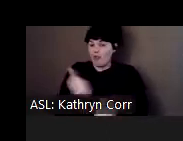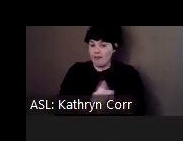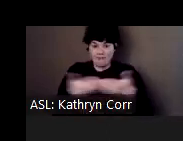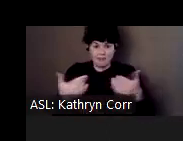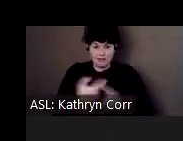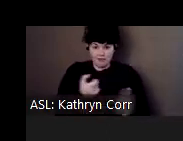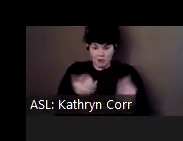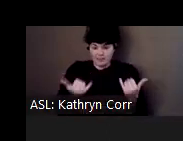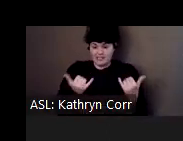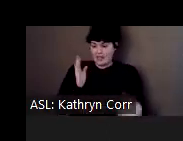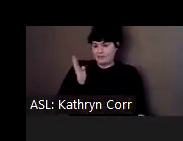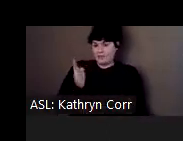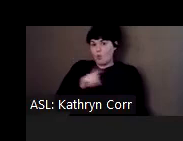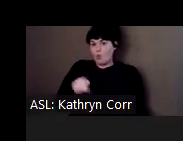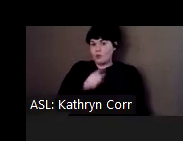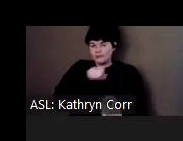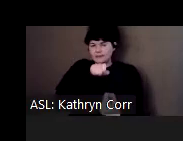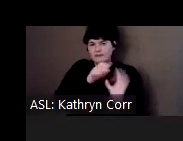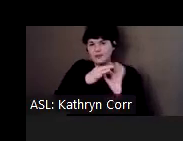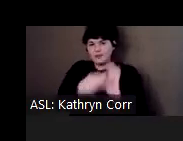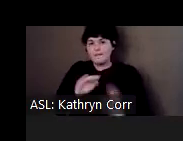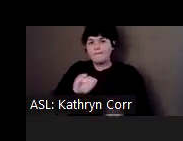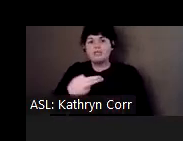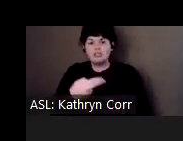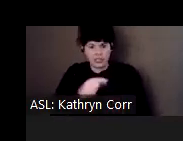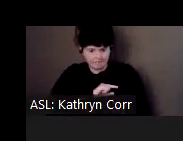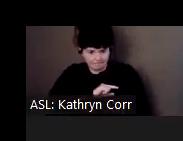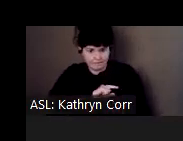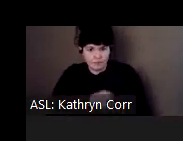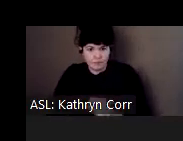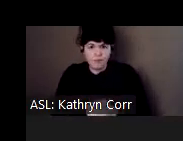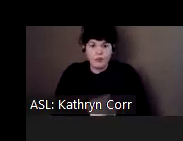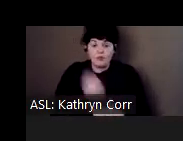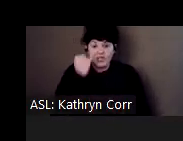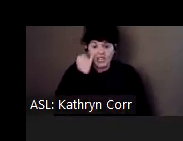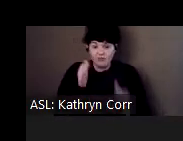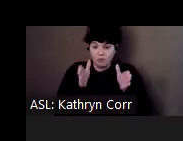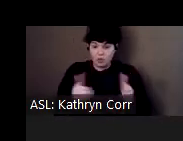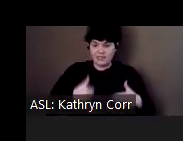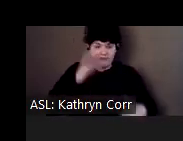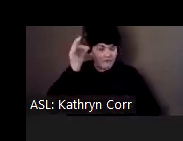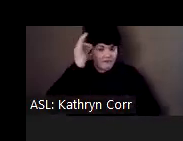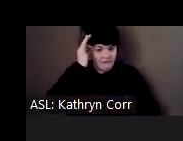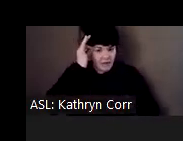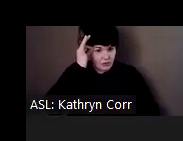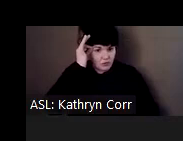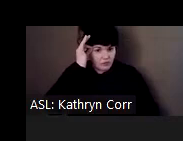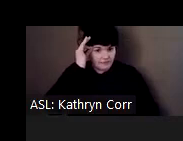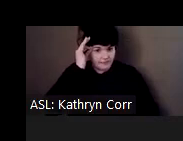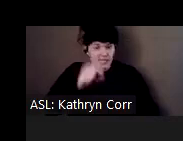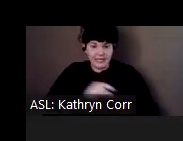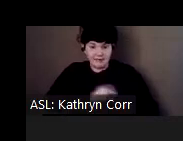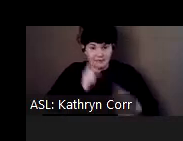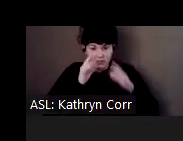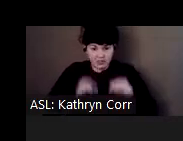only applies to Michigan convictions. If somebody has federal convictions that happened while living in the state of